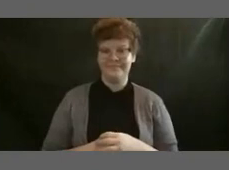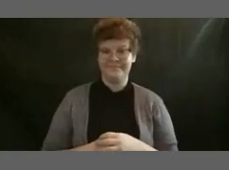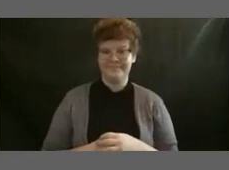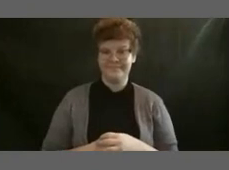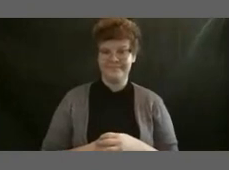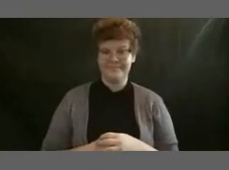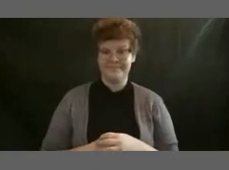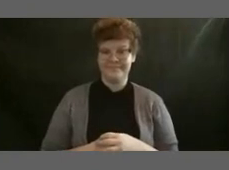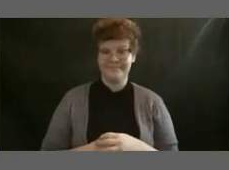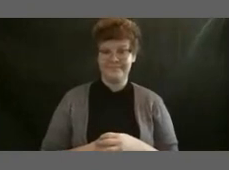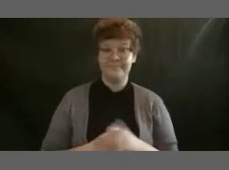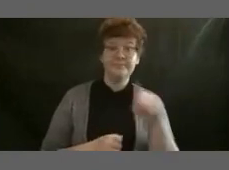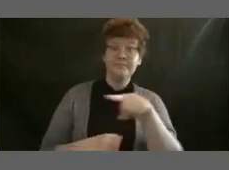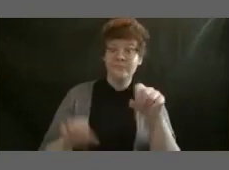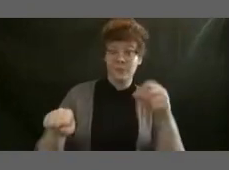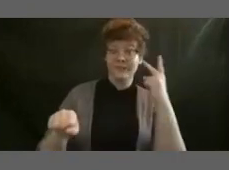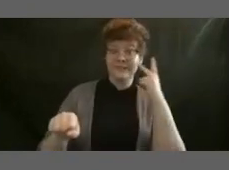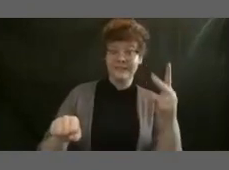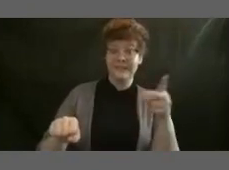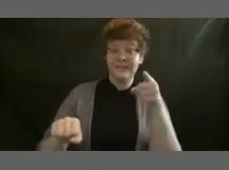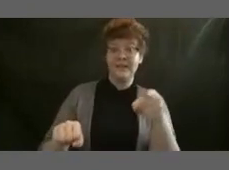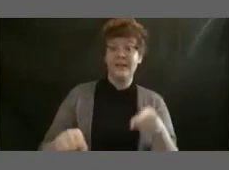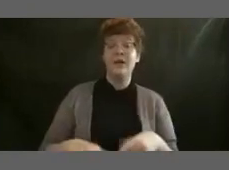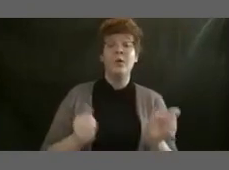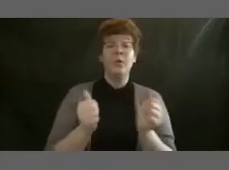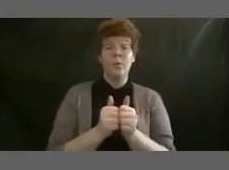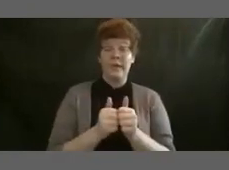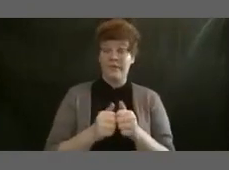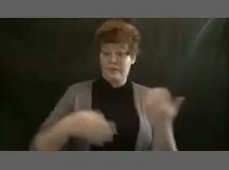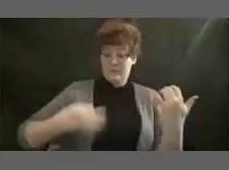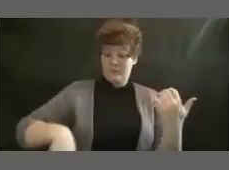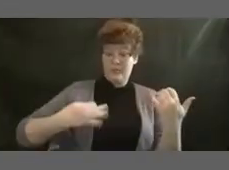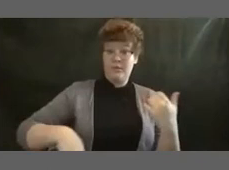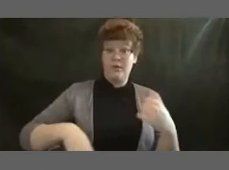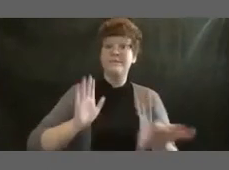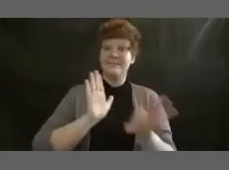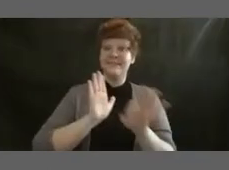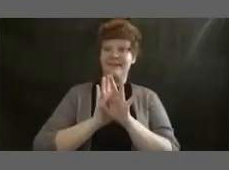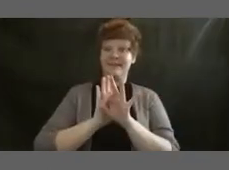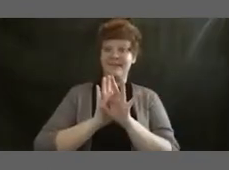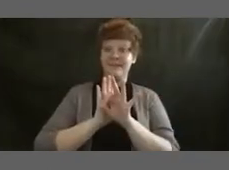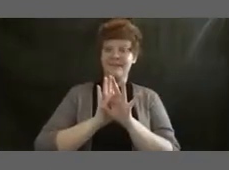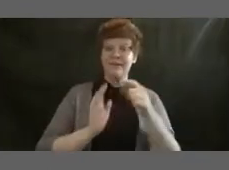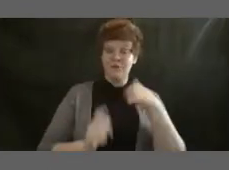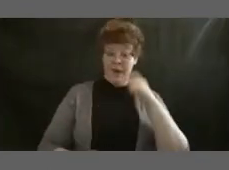And you can see with the object selected, as I make the changes in